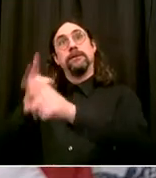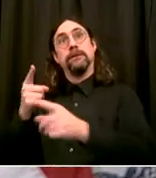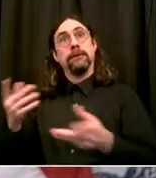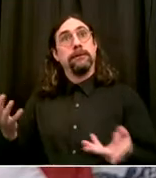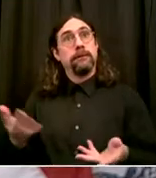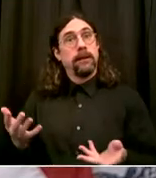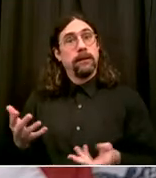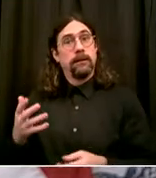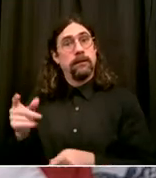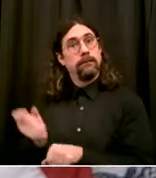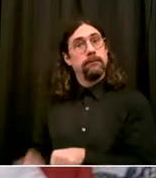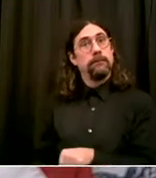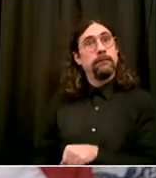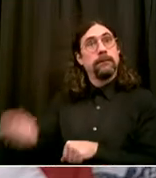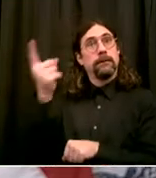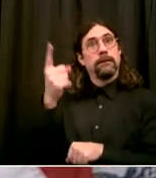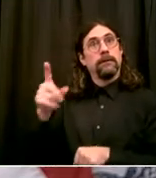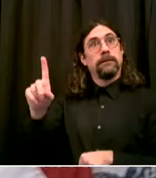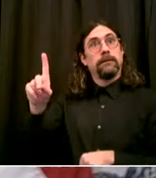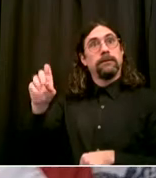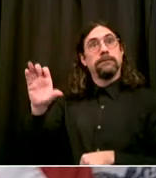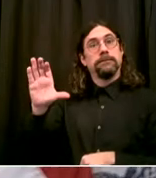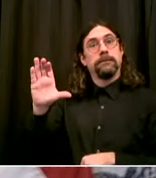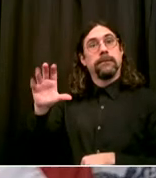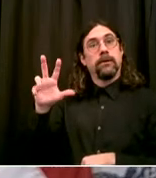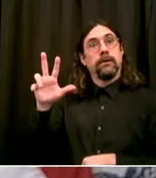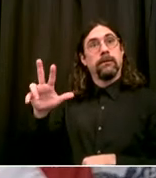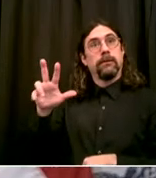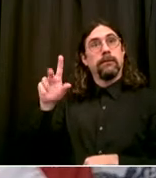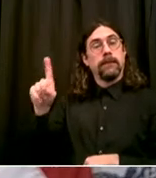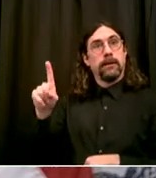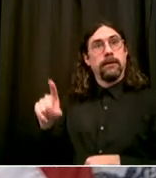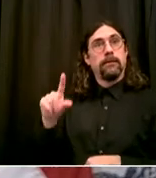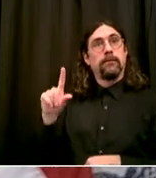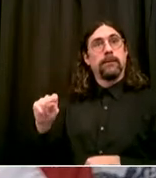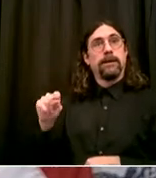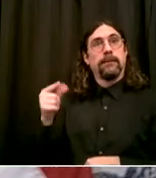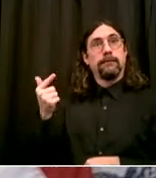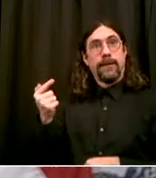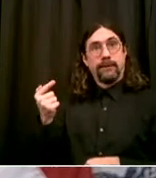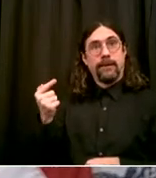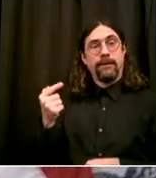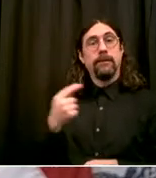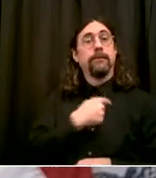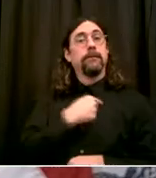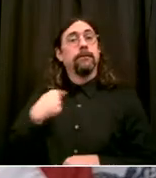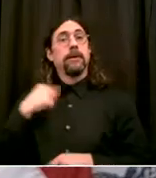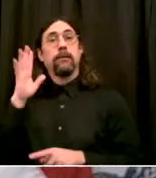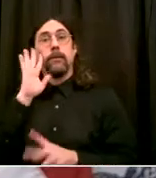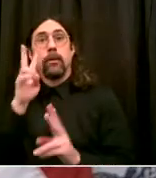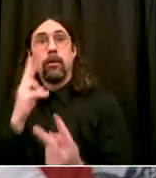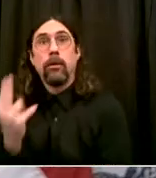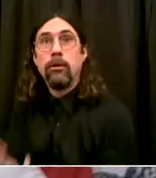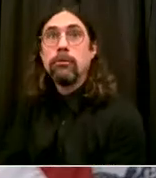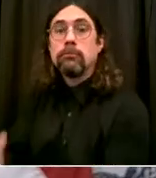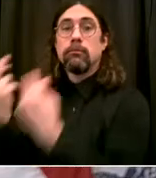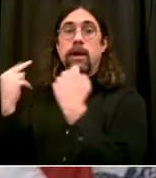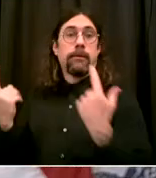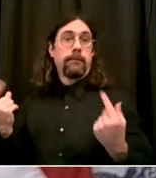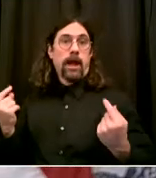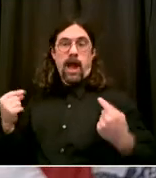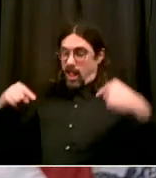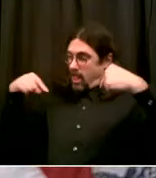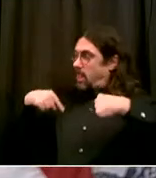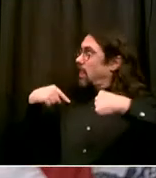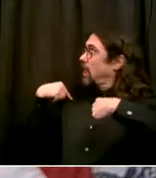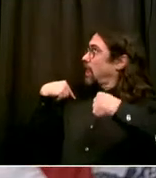recovery. We reached people and protected people in ways never seen before. That's my resolution. I feel very, very confident